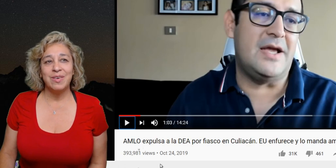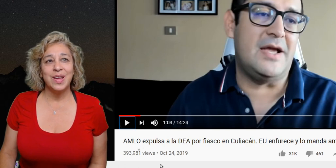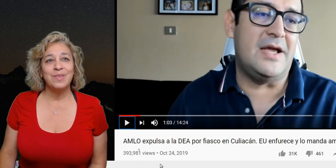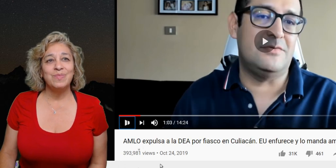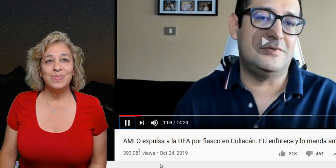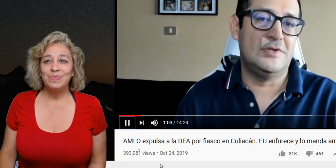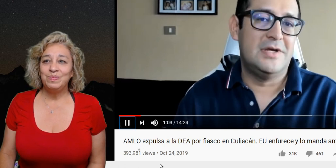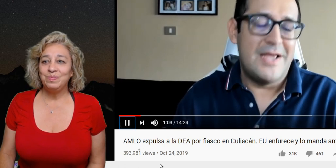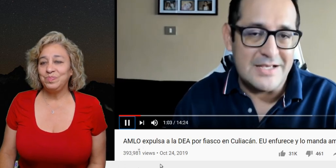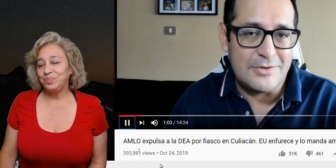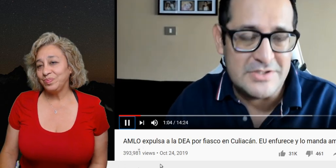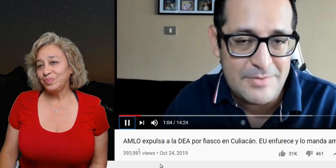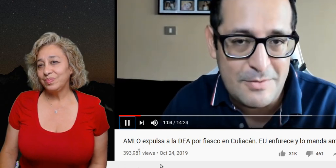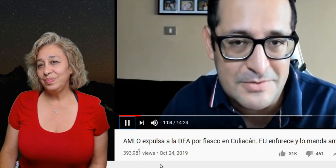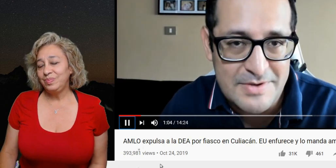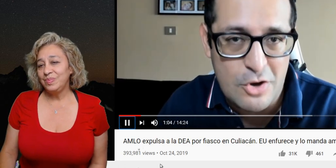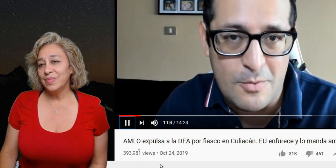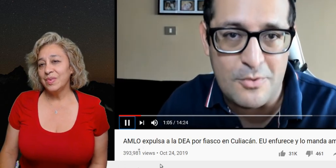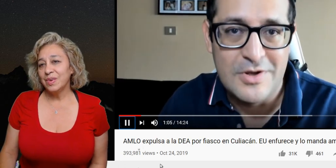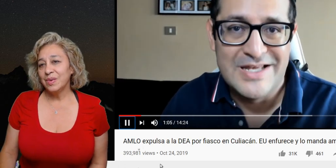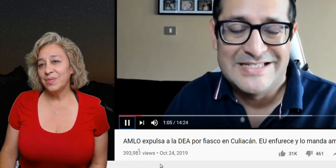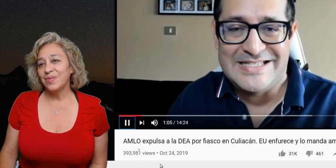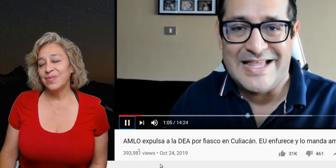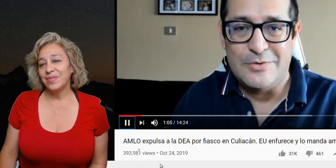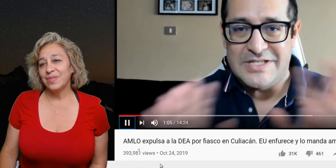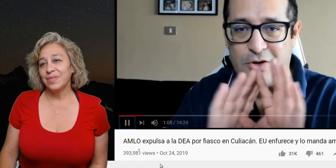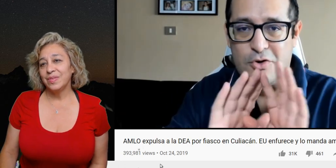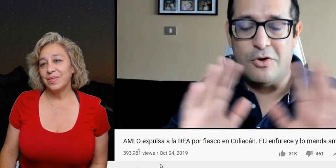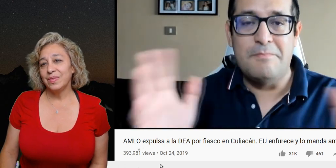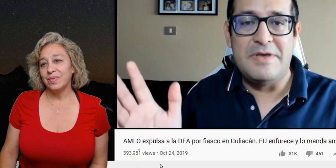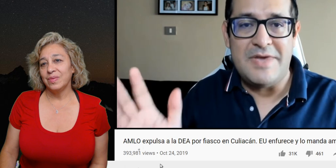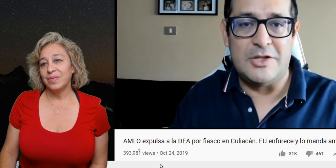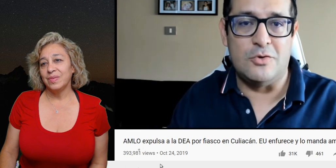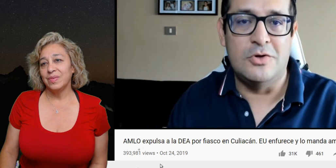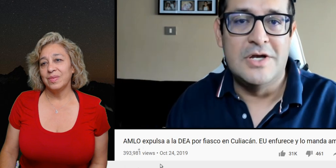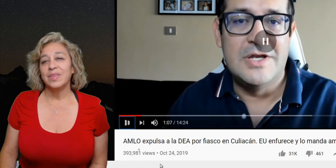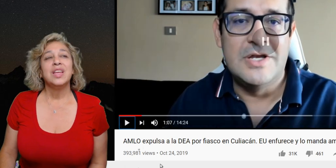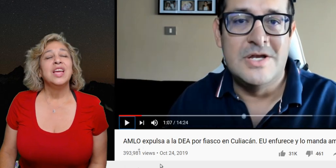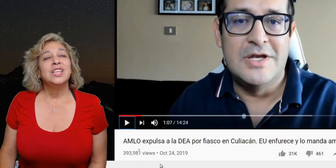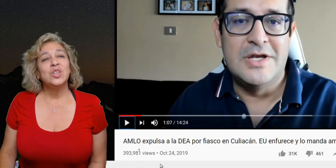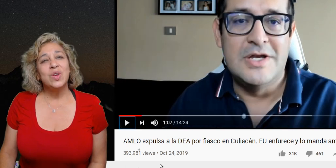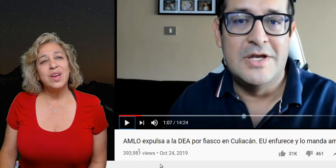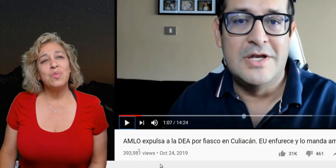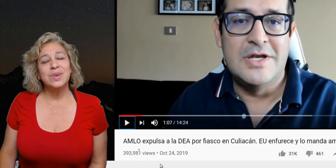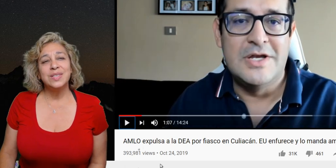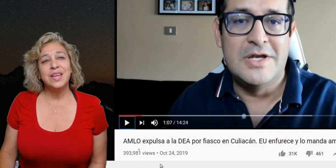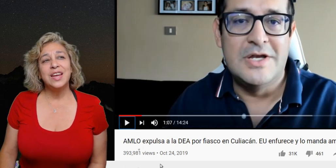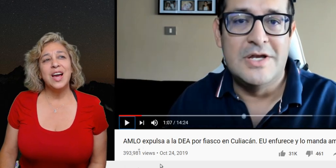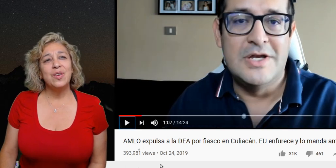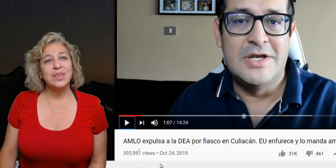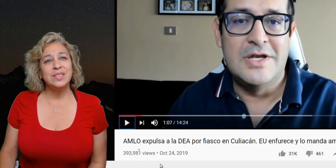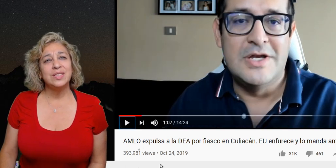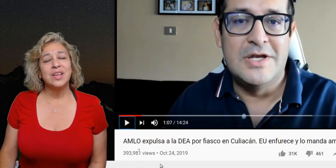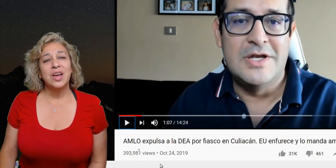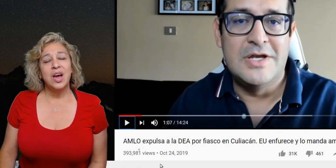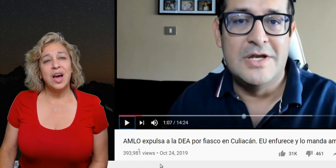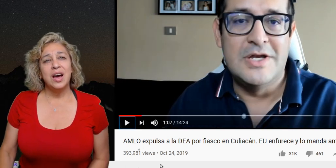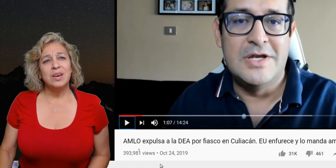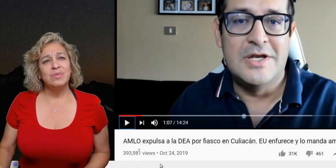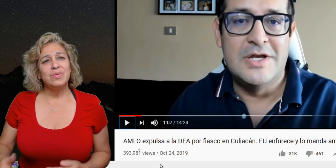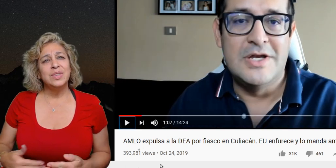American area. Quédese con este video, vamos a ver cómo se está dando este rompimiento. So here we're seeing how this...